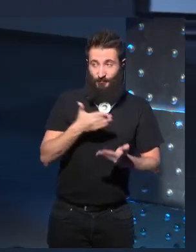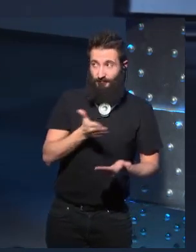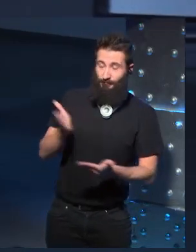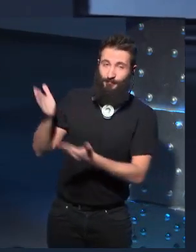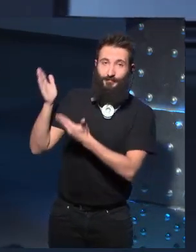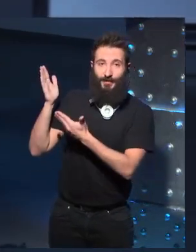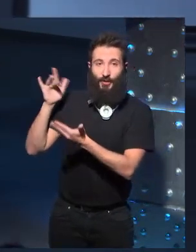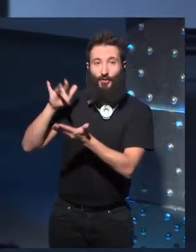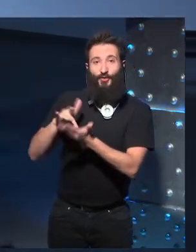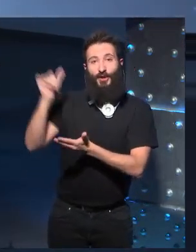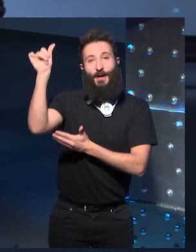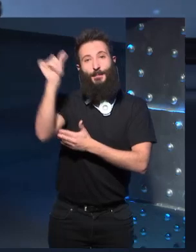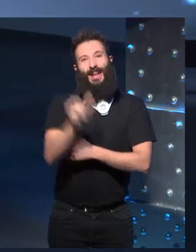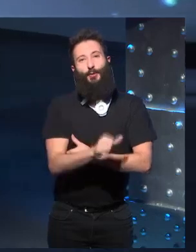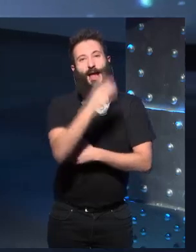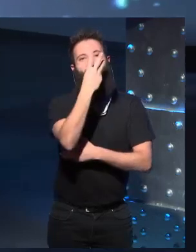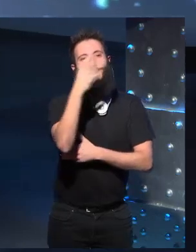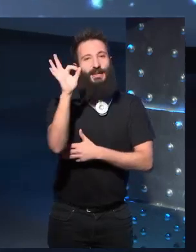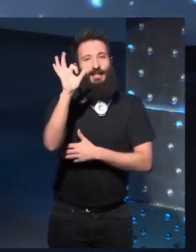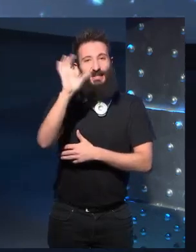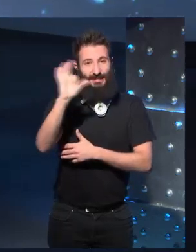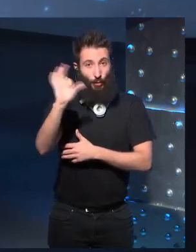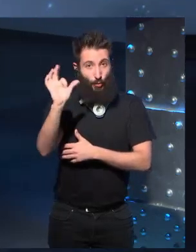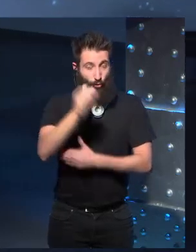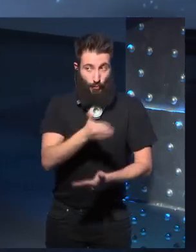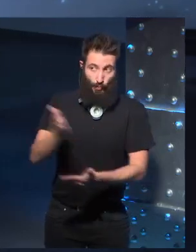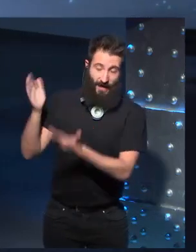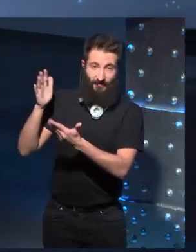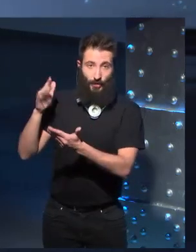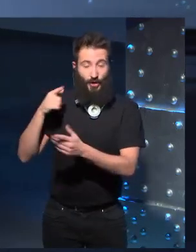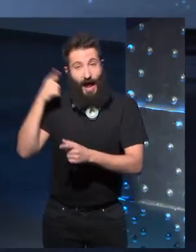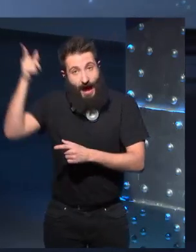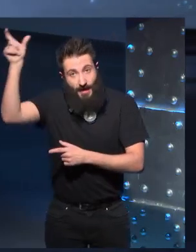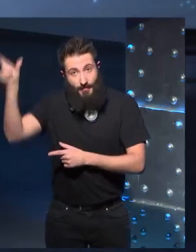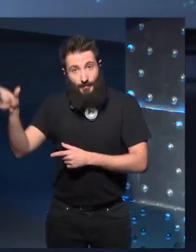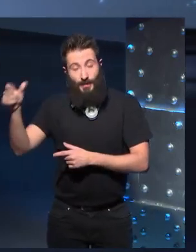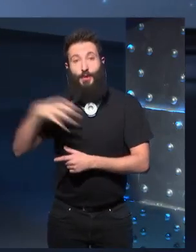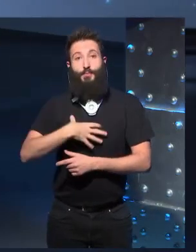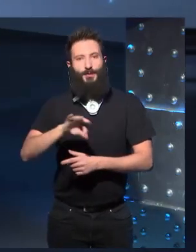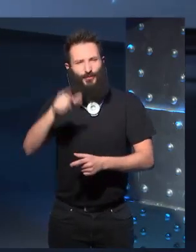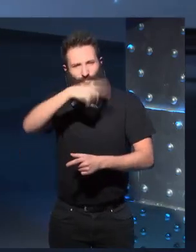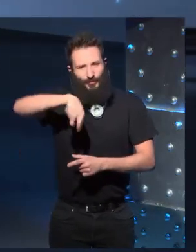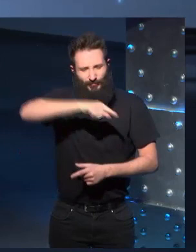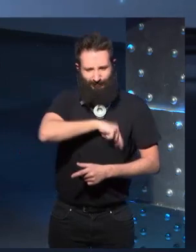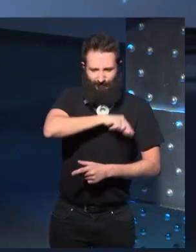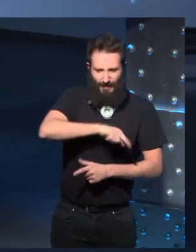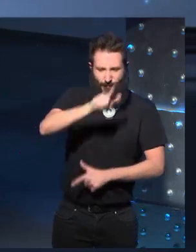30 seconds long, in which you will travel through the